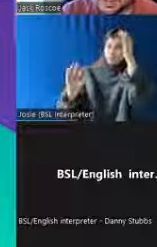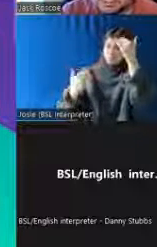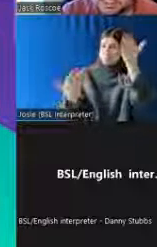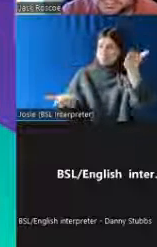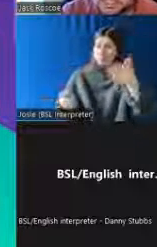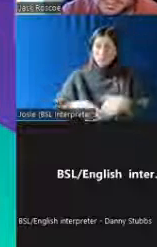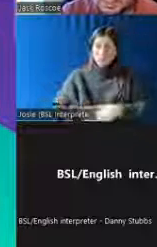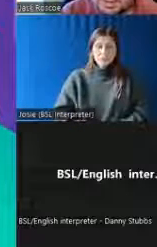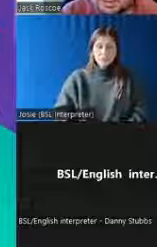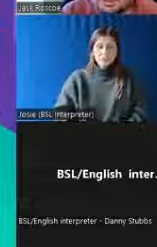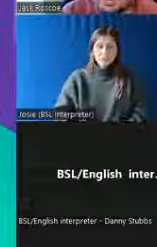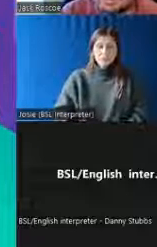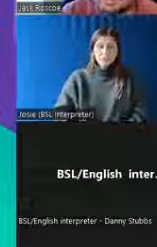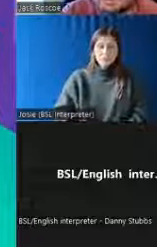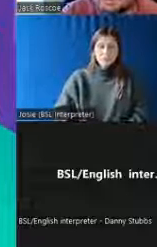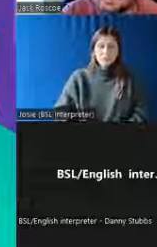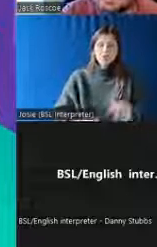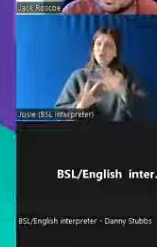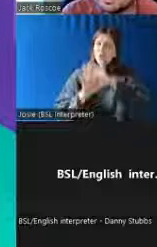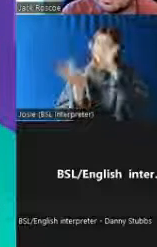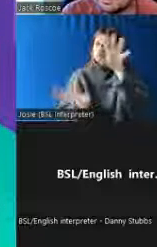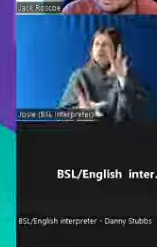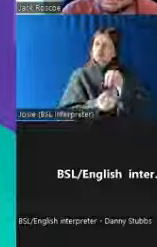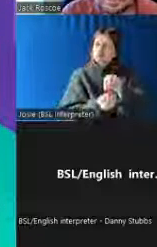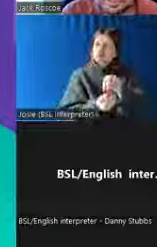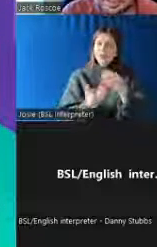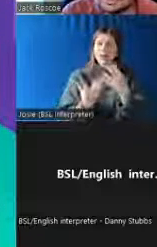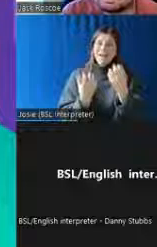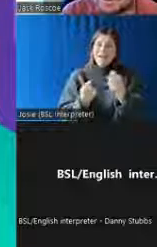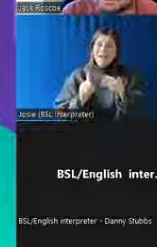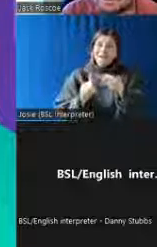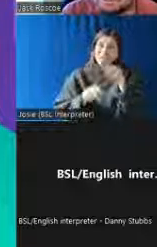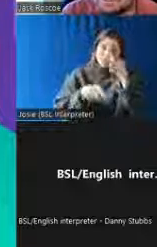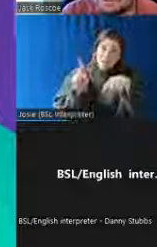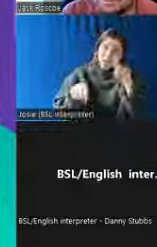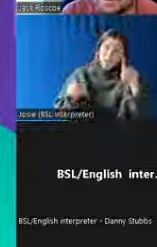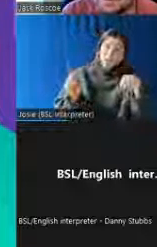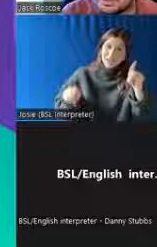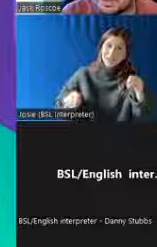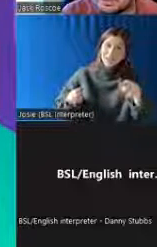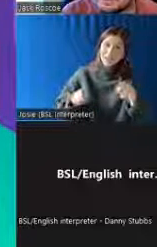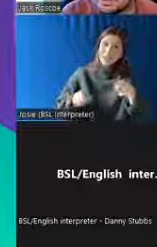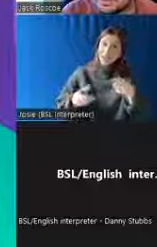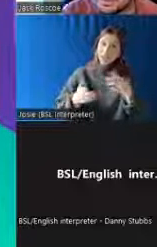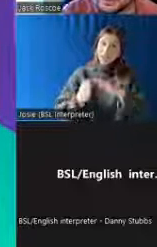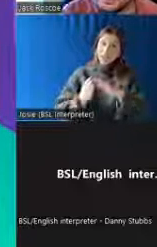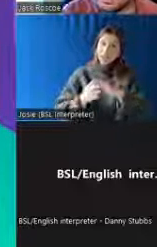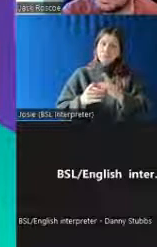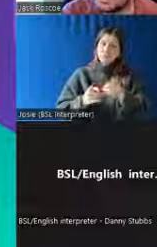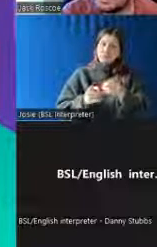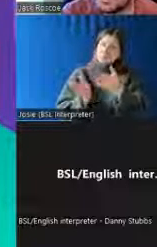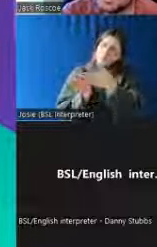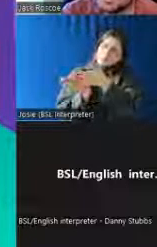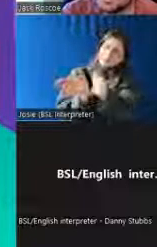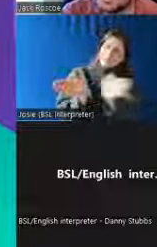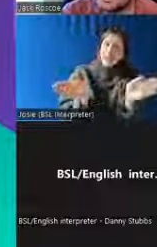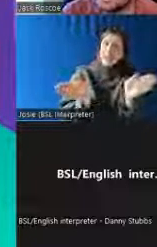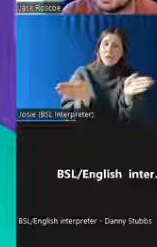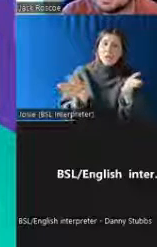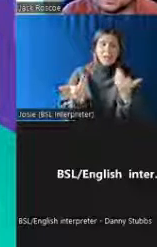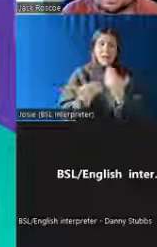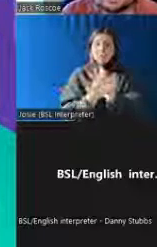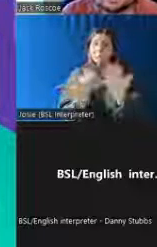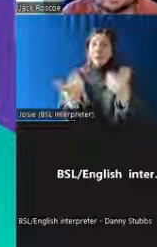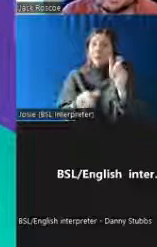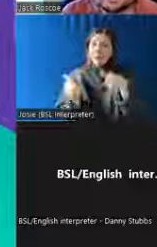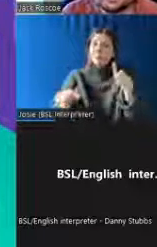So overall, it's a nice and varied dashboard, and it tells the story of the scale and reach of the programme, as well as focusing on some of the impacts that it tried